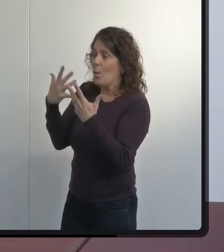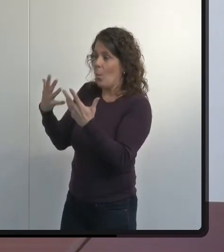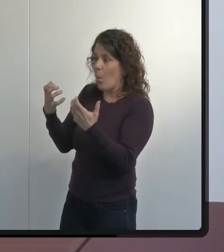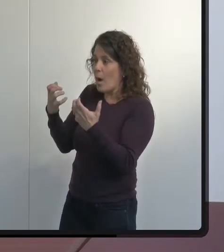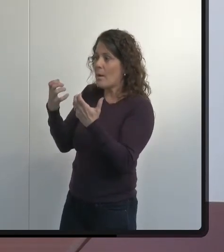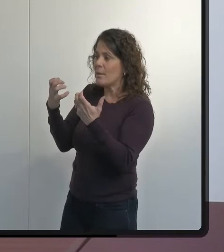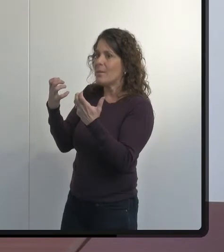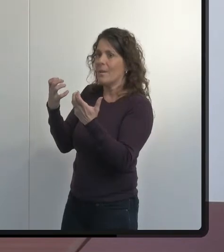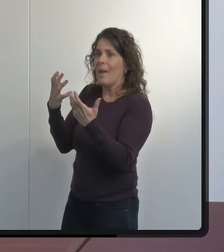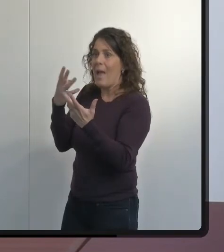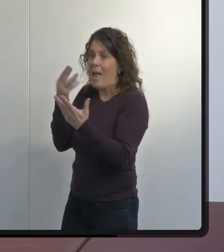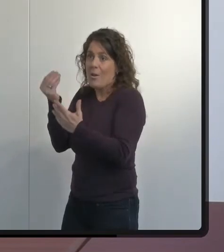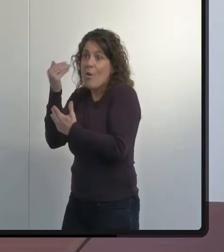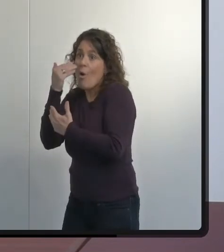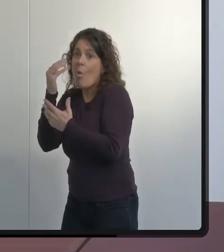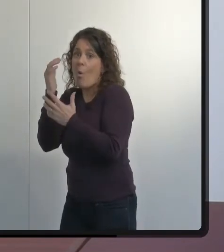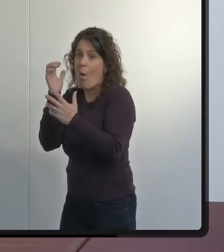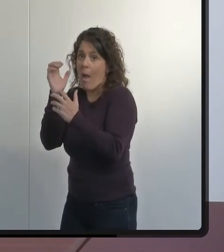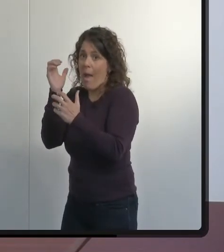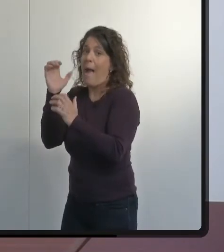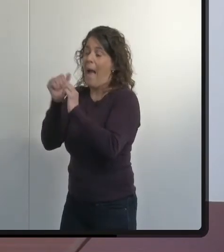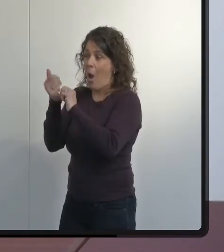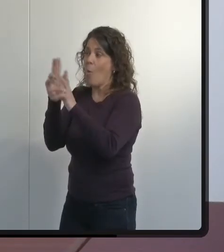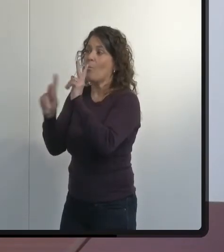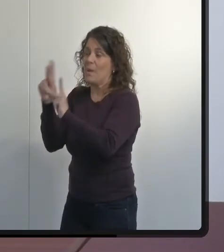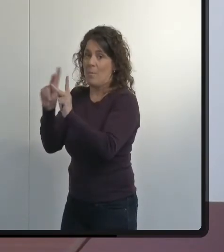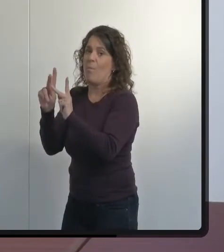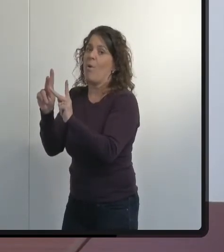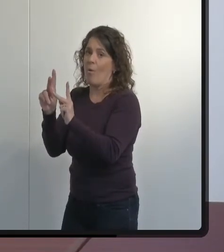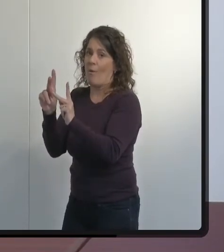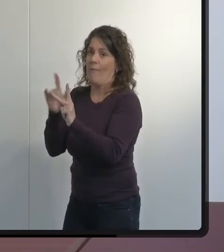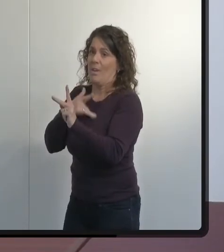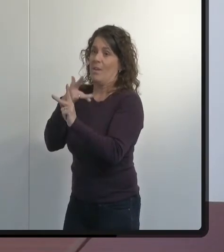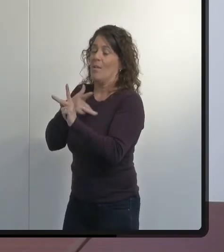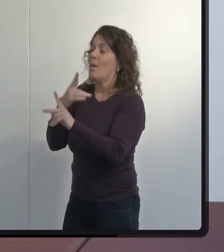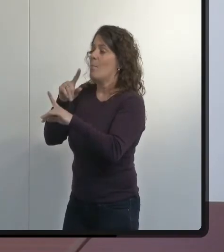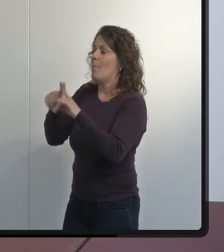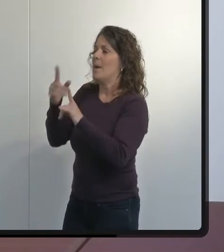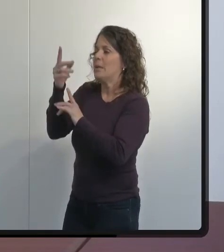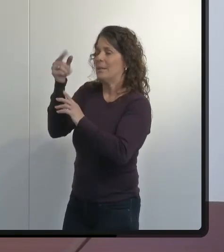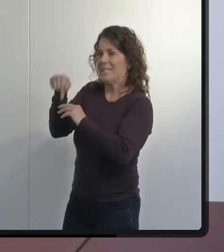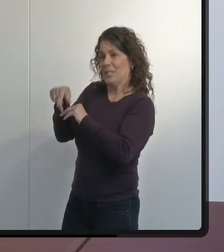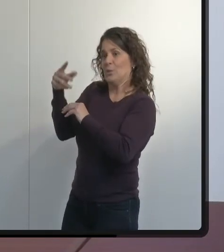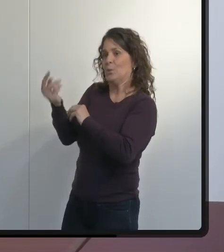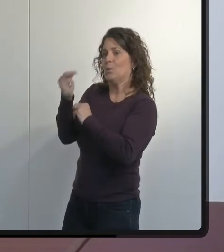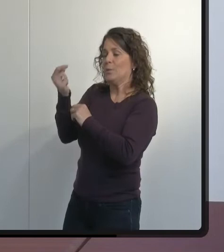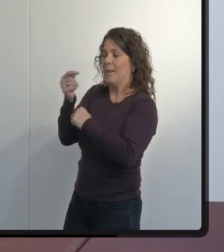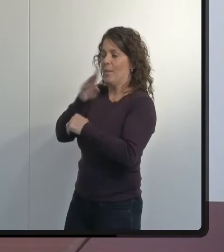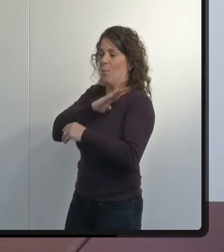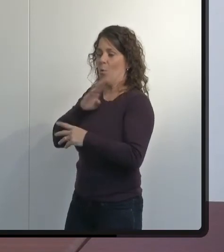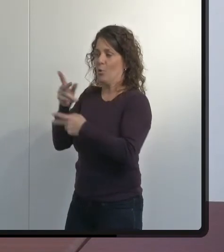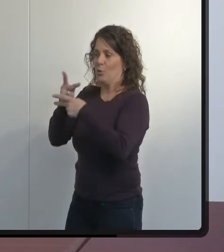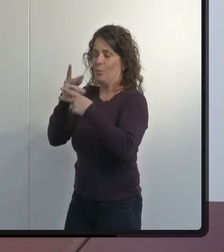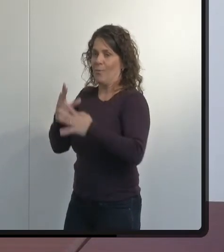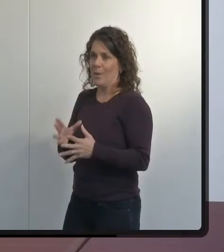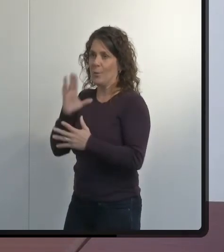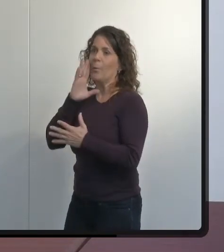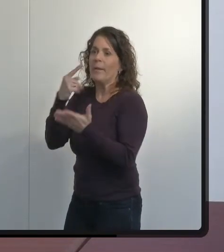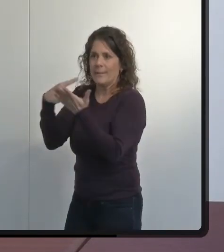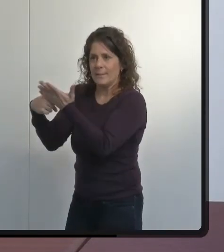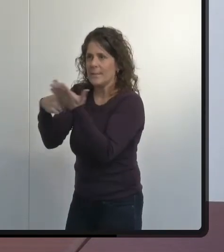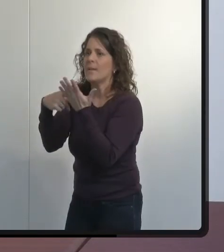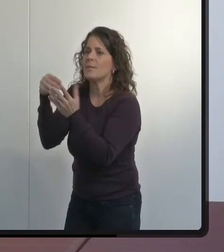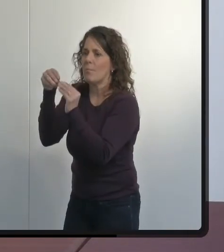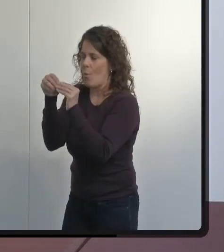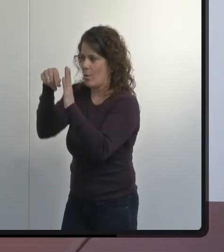to understand what people feel about this. But, you know, the idea of having a mass demonstration in the middle of a public